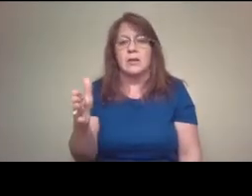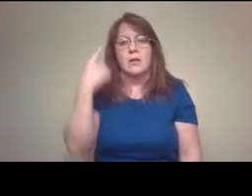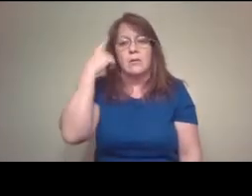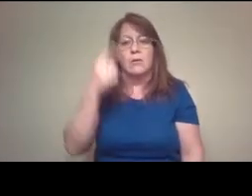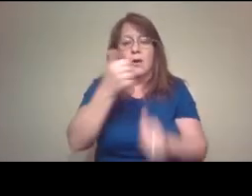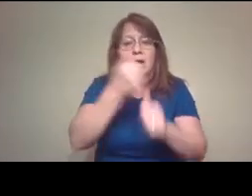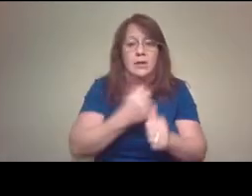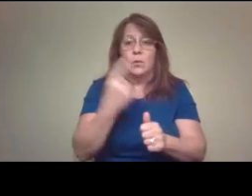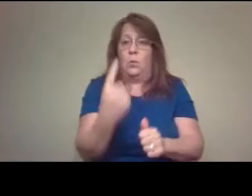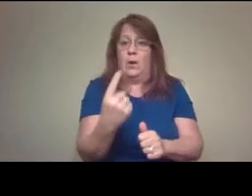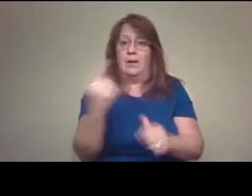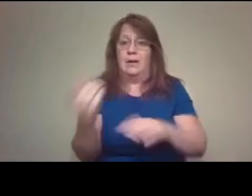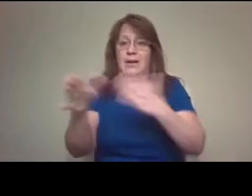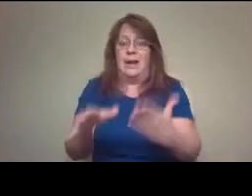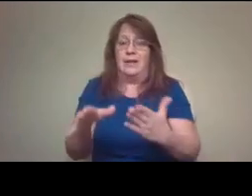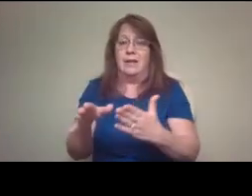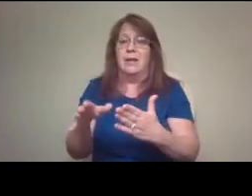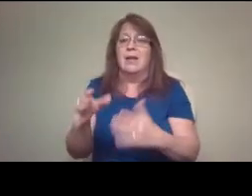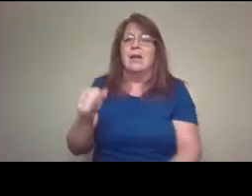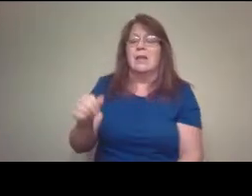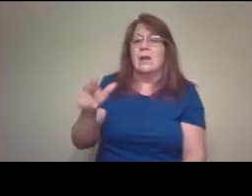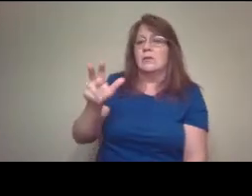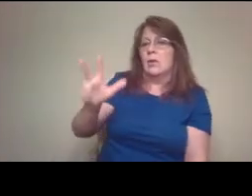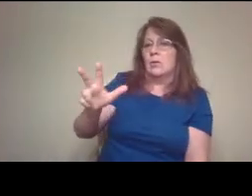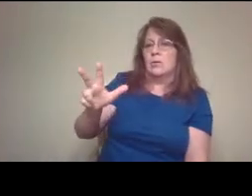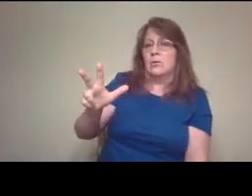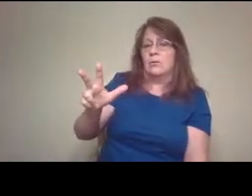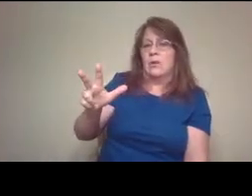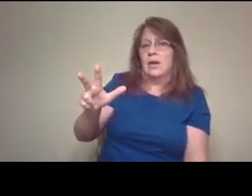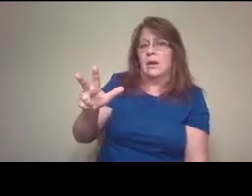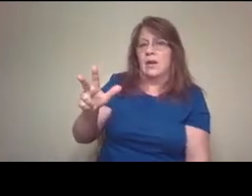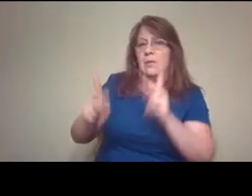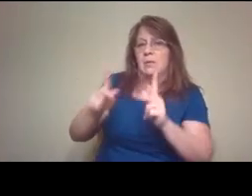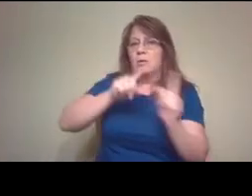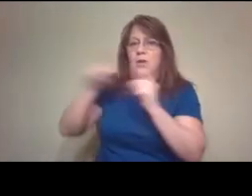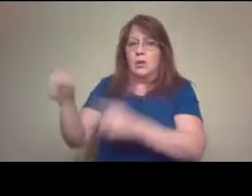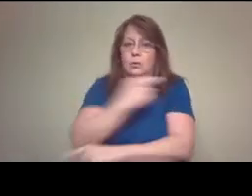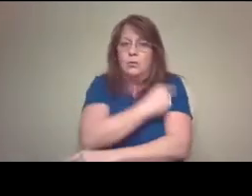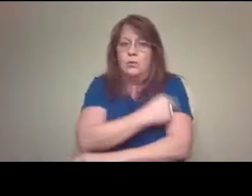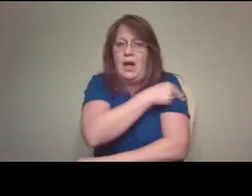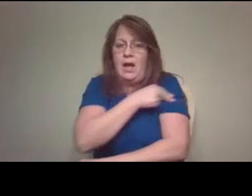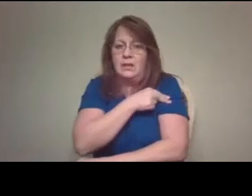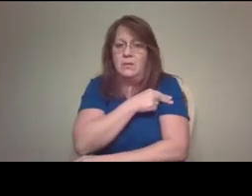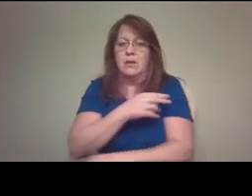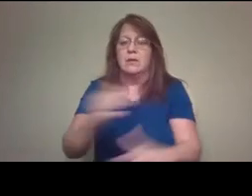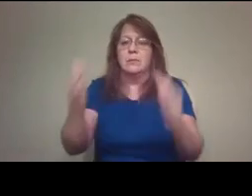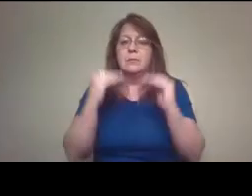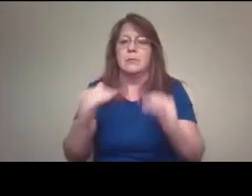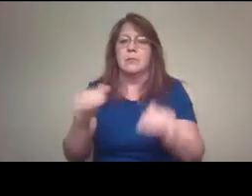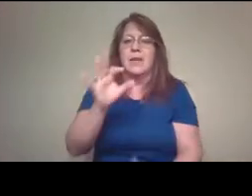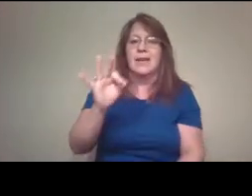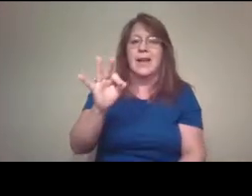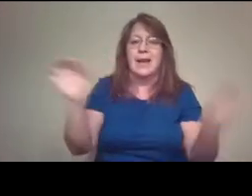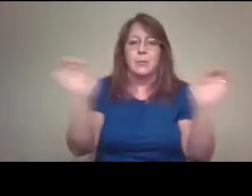death by suicide, there are 3 hospitalizations related to suicidal despair or attempt, 9 emergency department